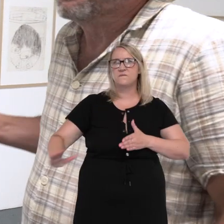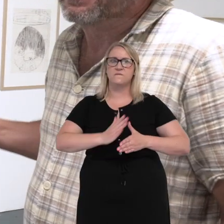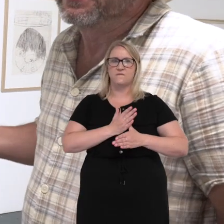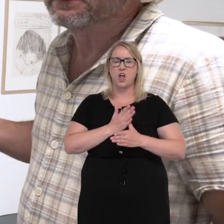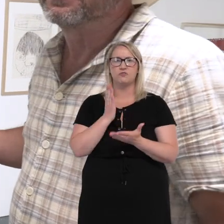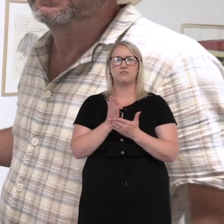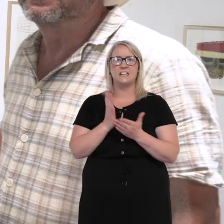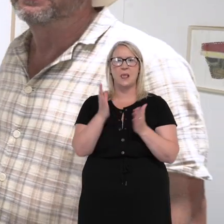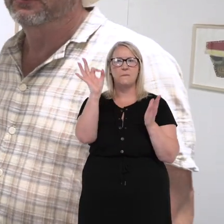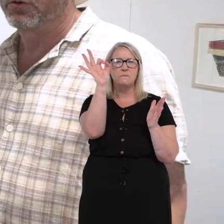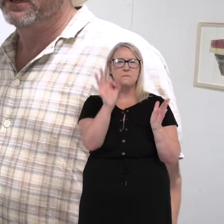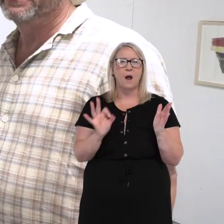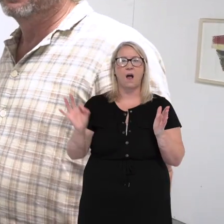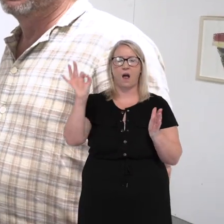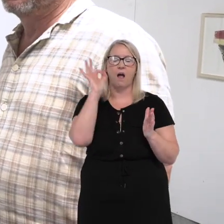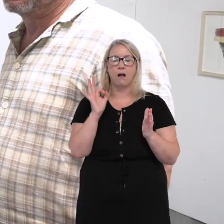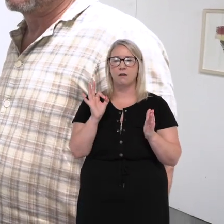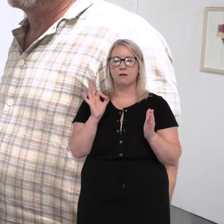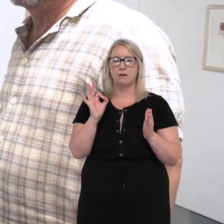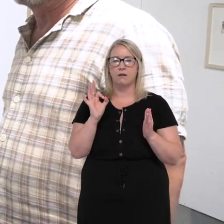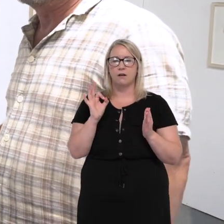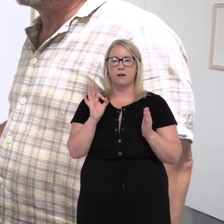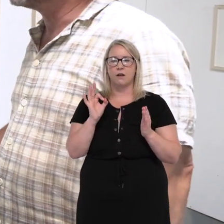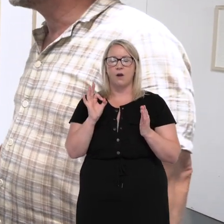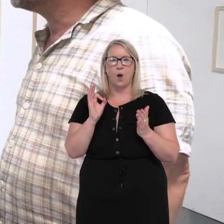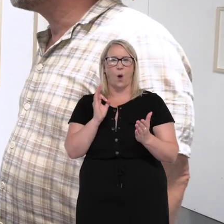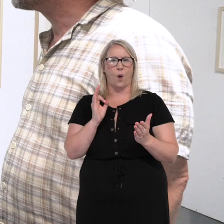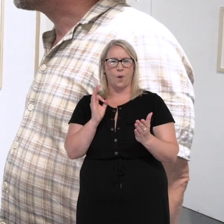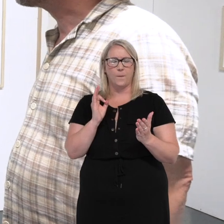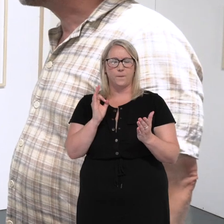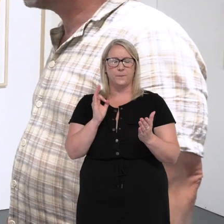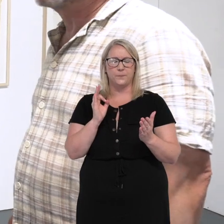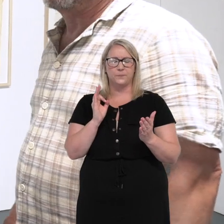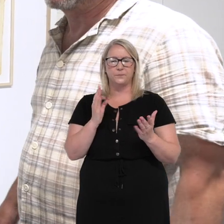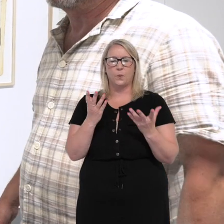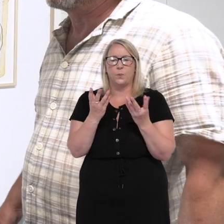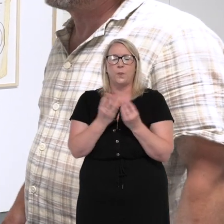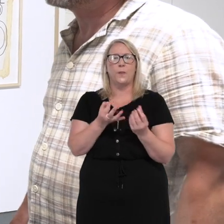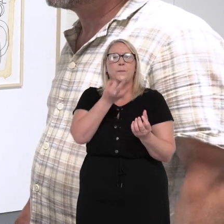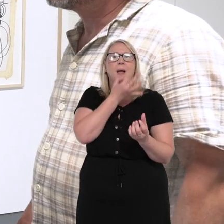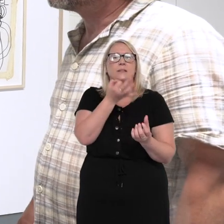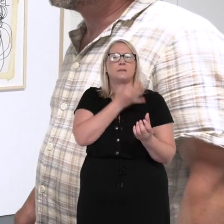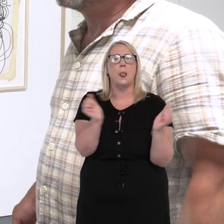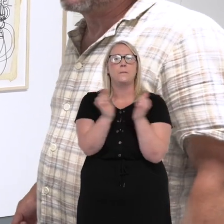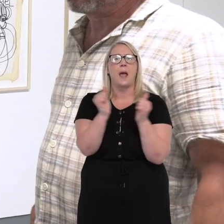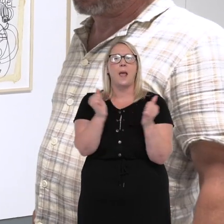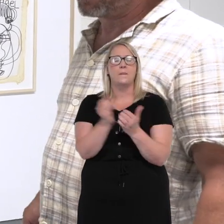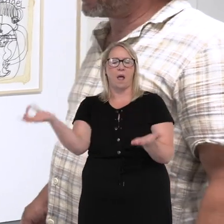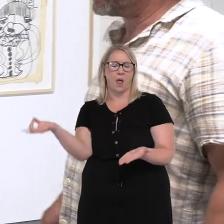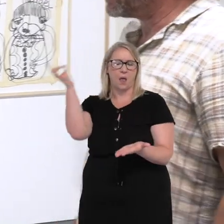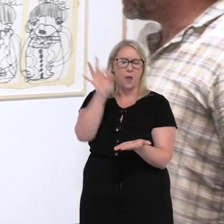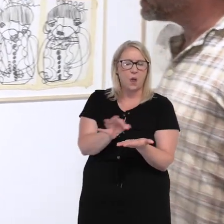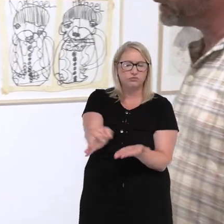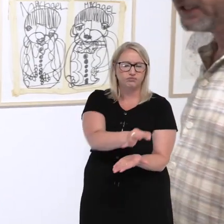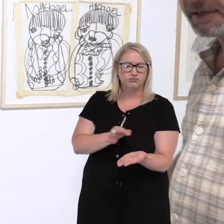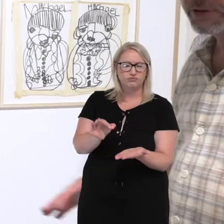his first mark making is drawing the line with pencil on paper. He's really comfortable with